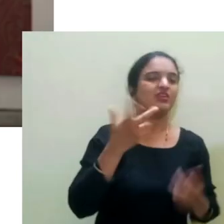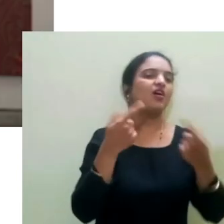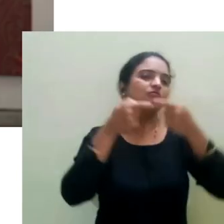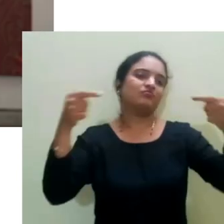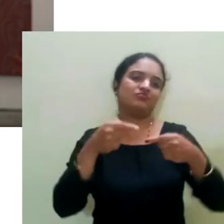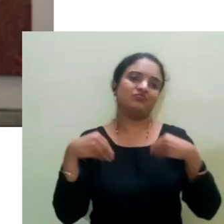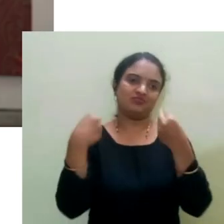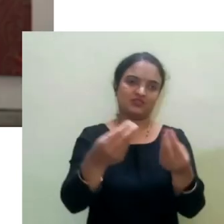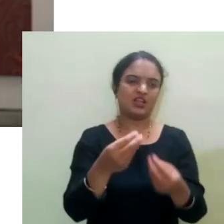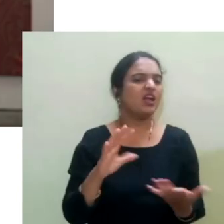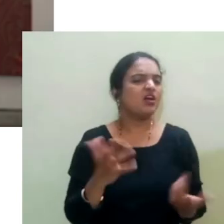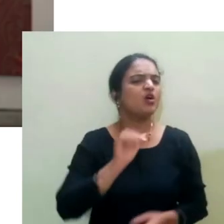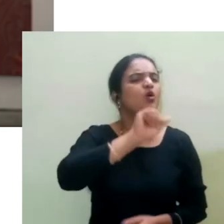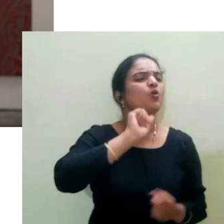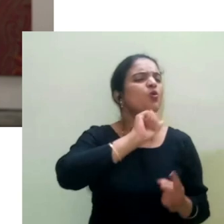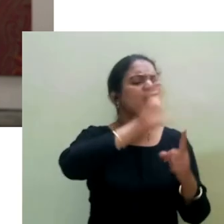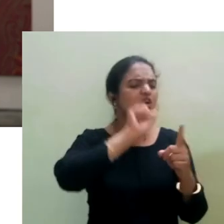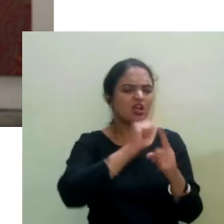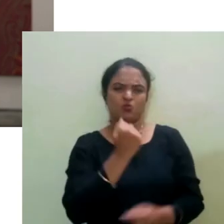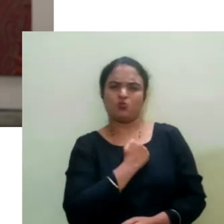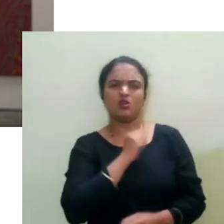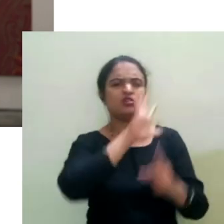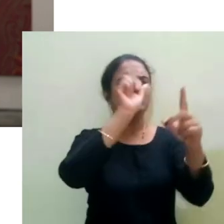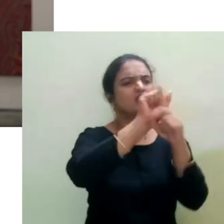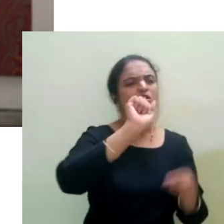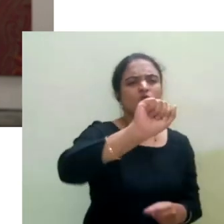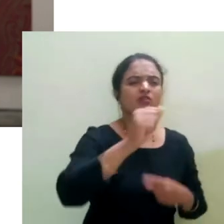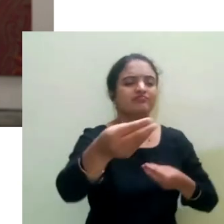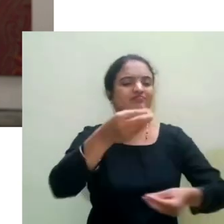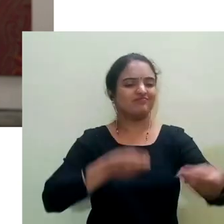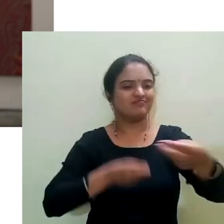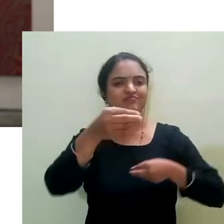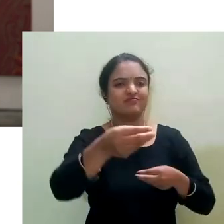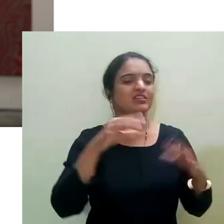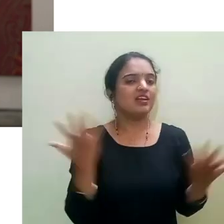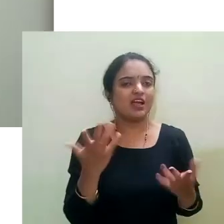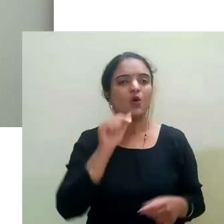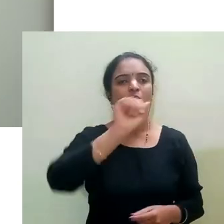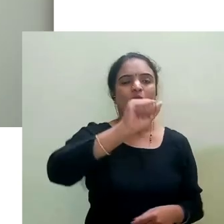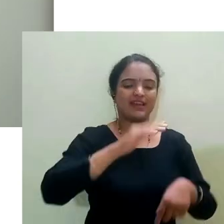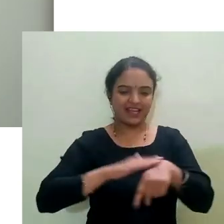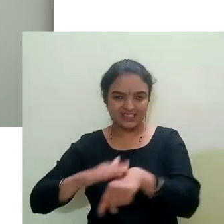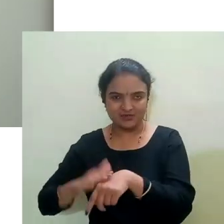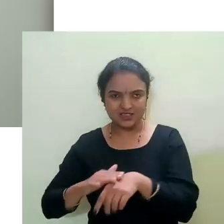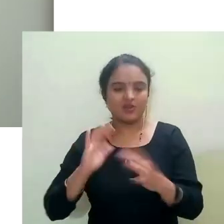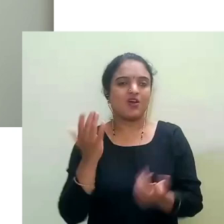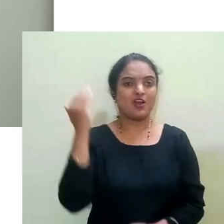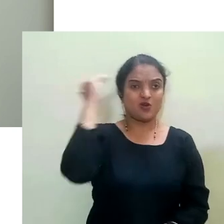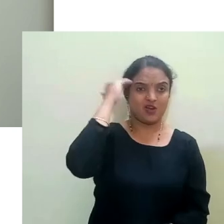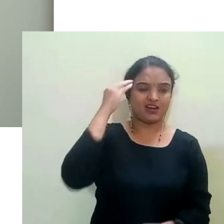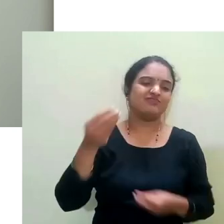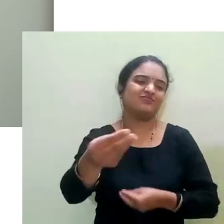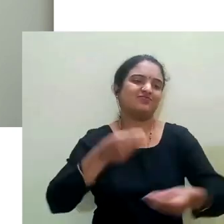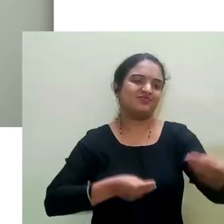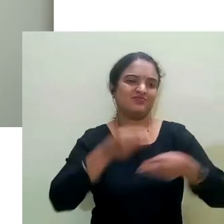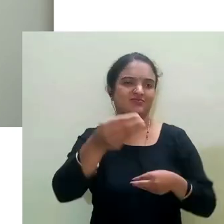of cultural exchange, where we learn from each other to build networks of knowledge. Our museum will be a